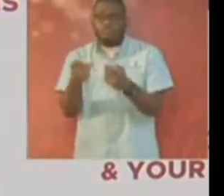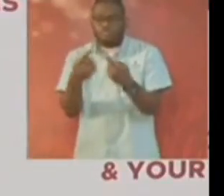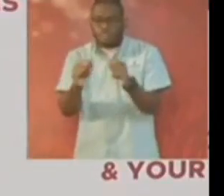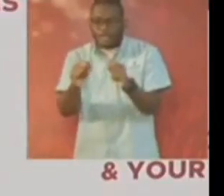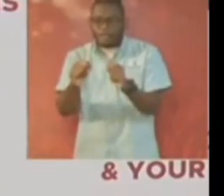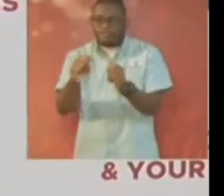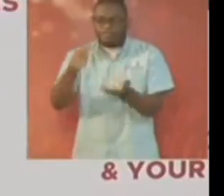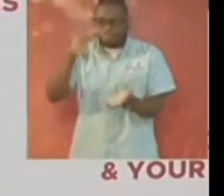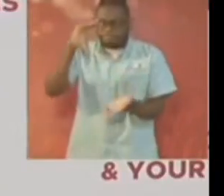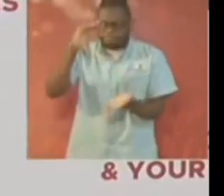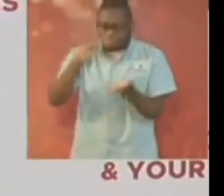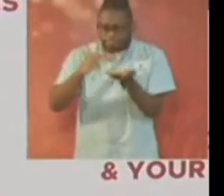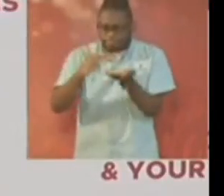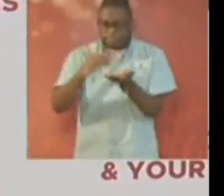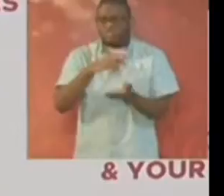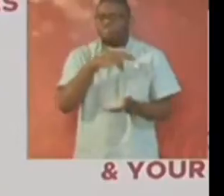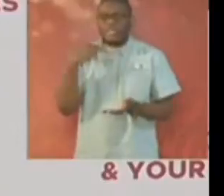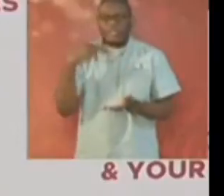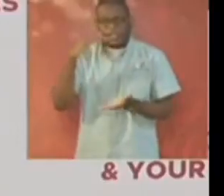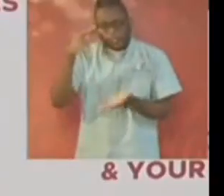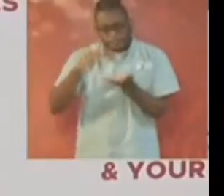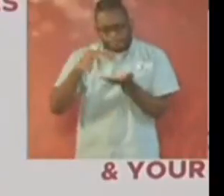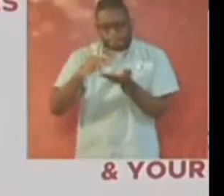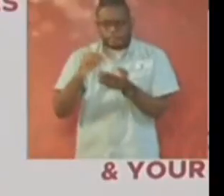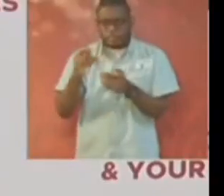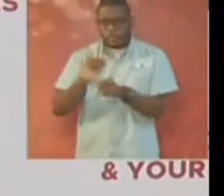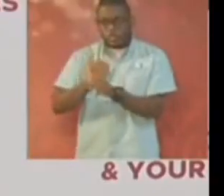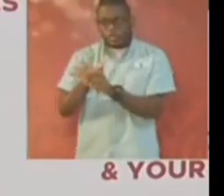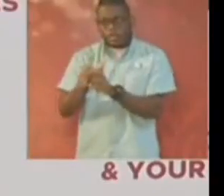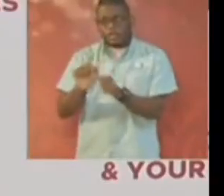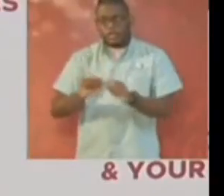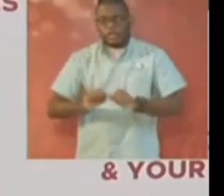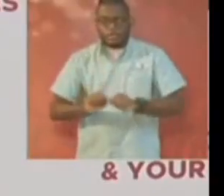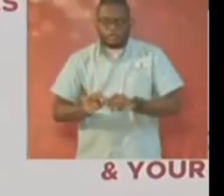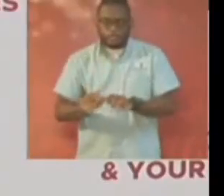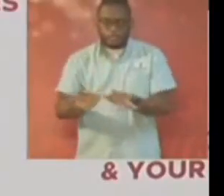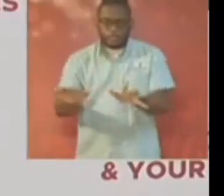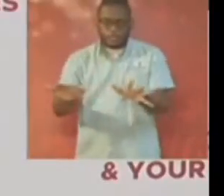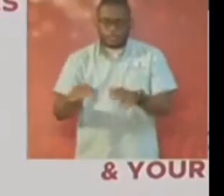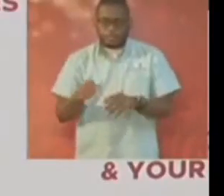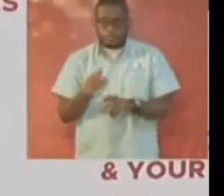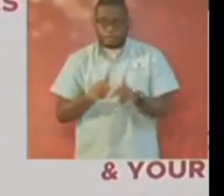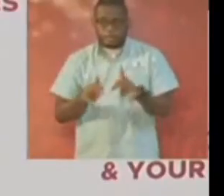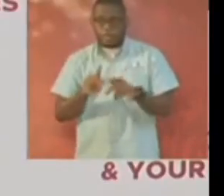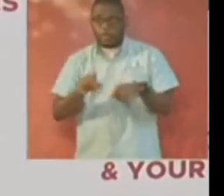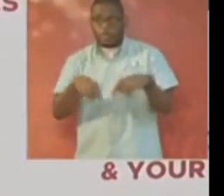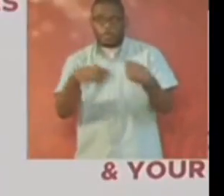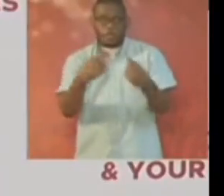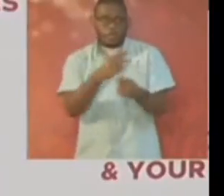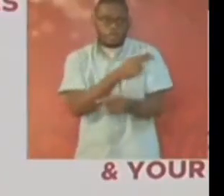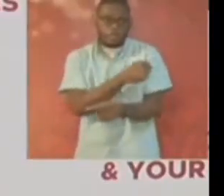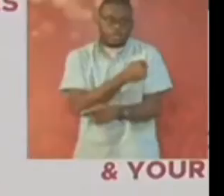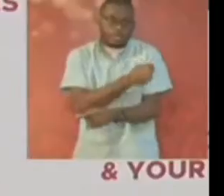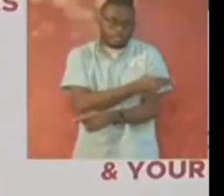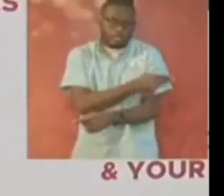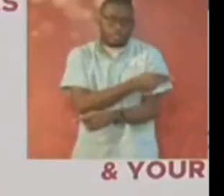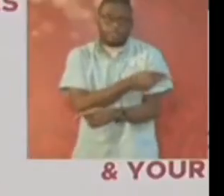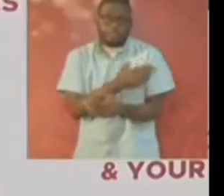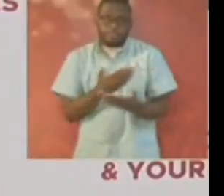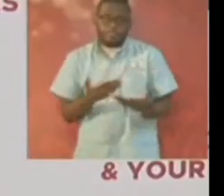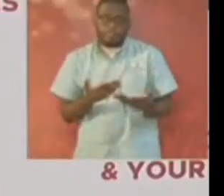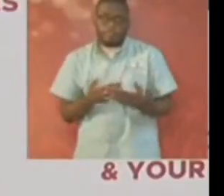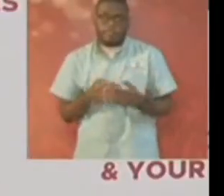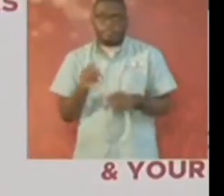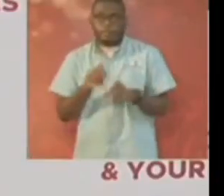of COVID-19 spread amongst persons attending the traditional healthcare system. That is, persons,